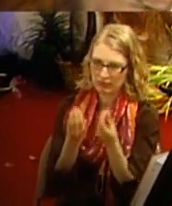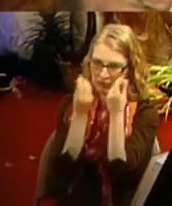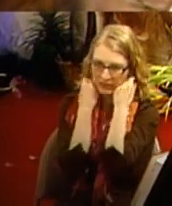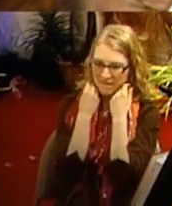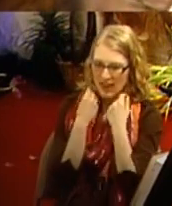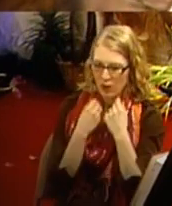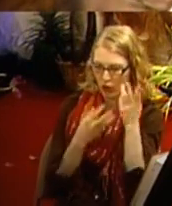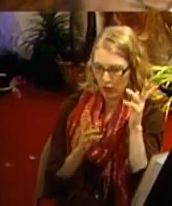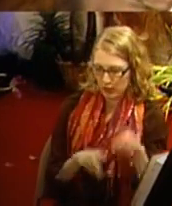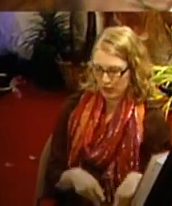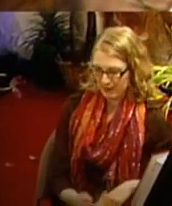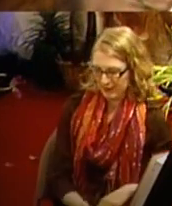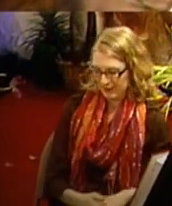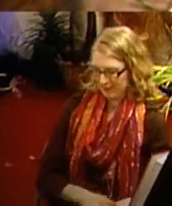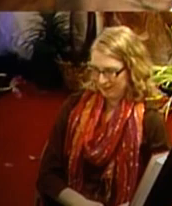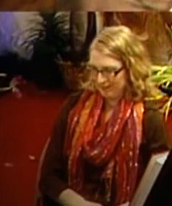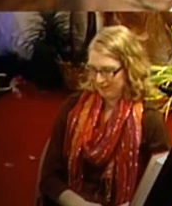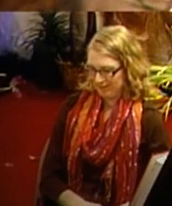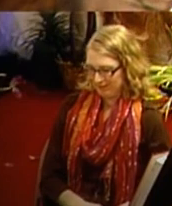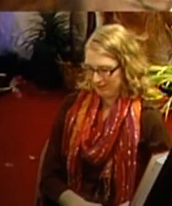him to pieces.